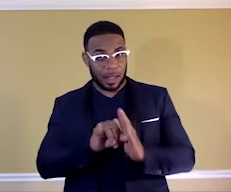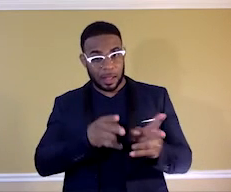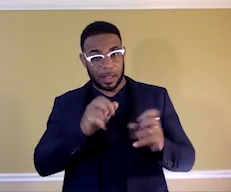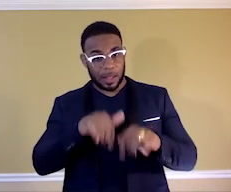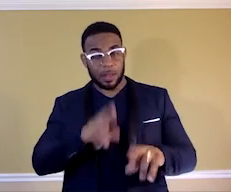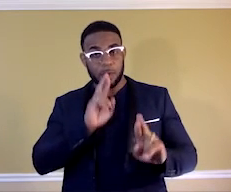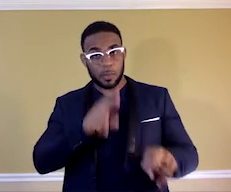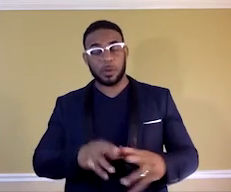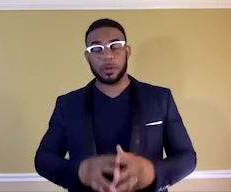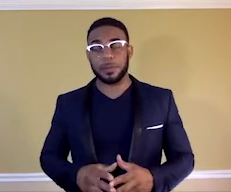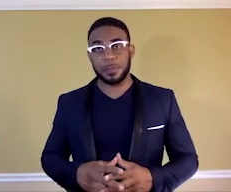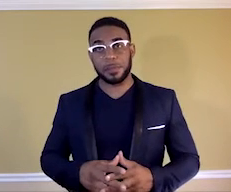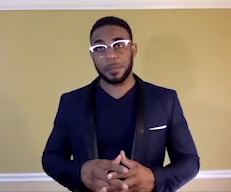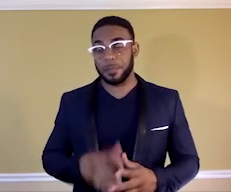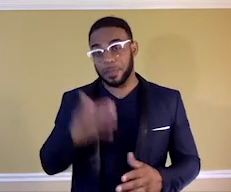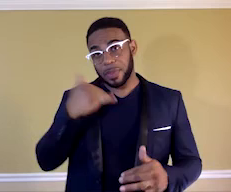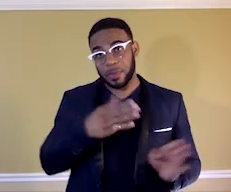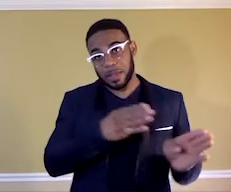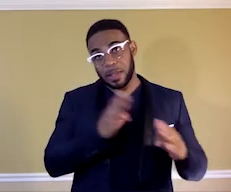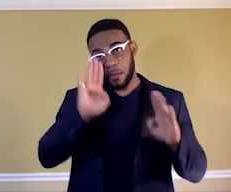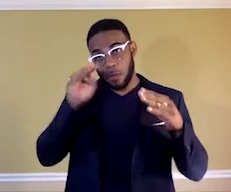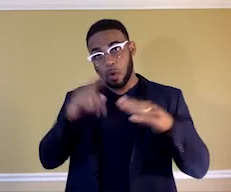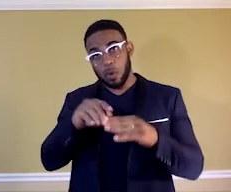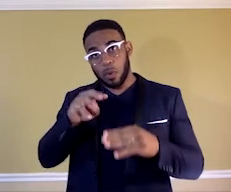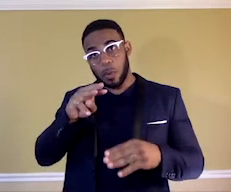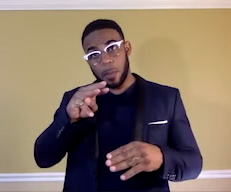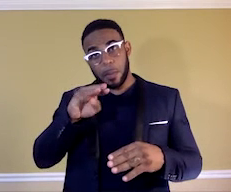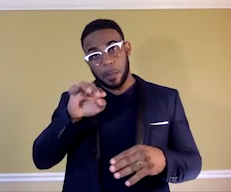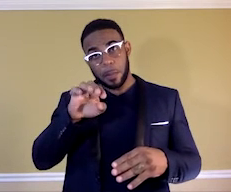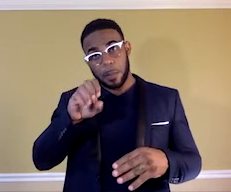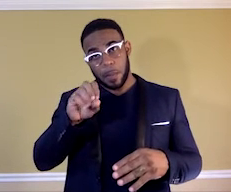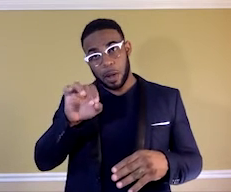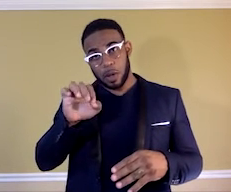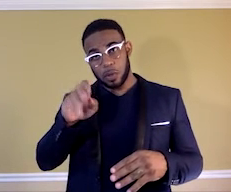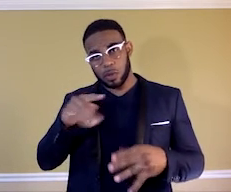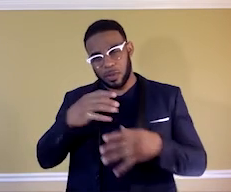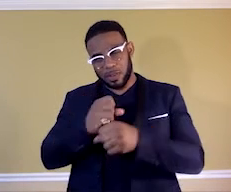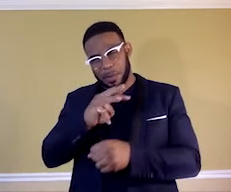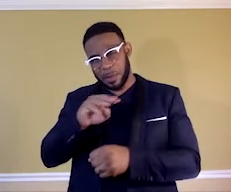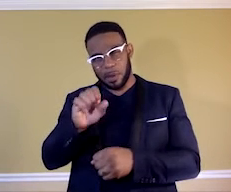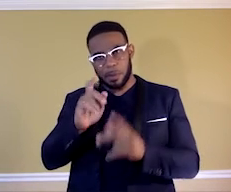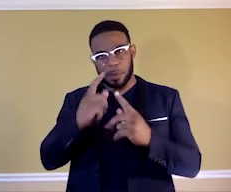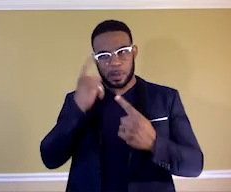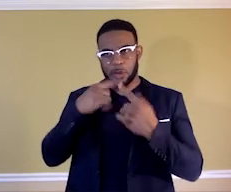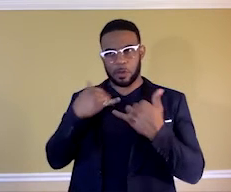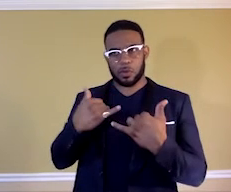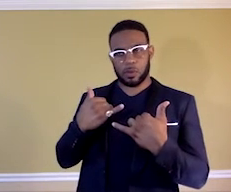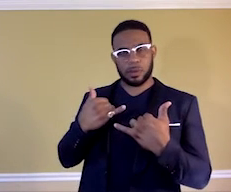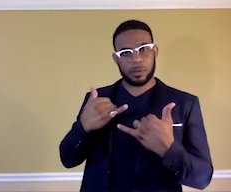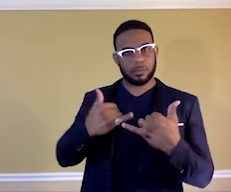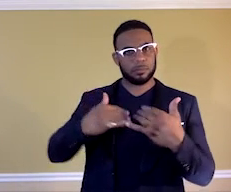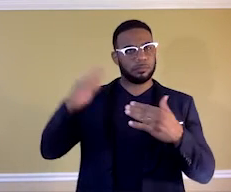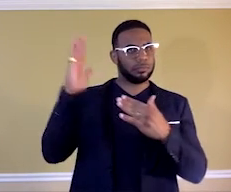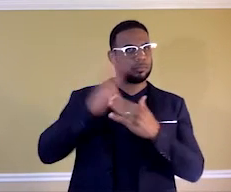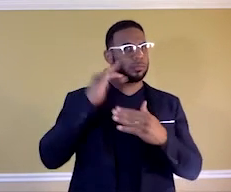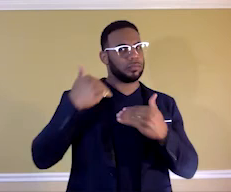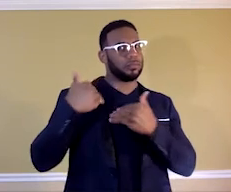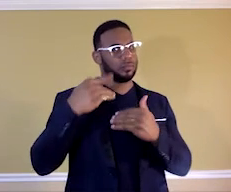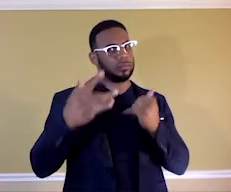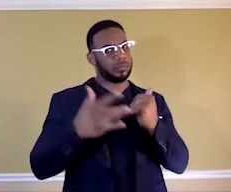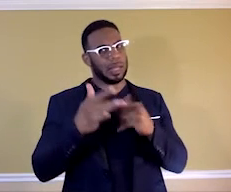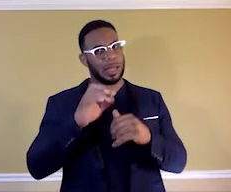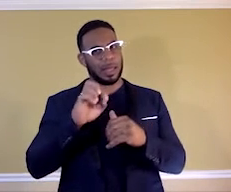report. If we shift our focus to Microsoft, a company which many people consider to be the current vanguard of the responsible tech